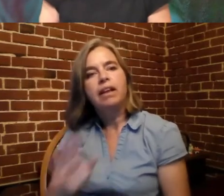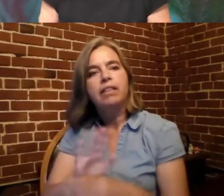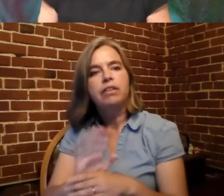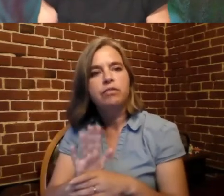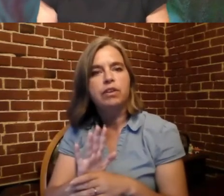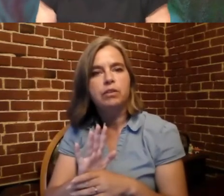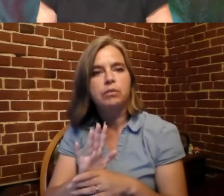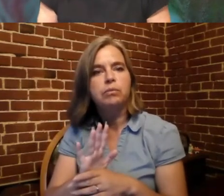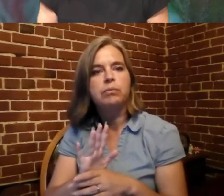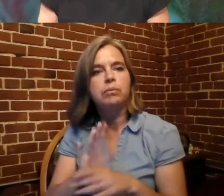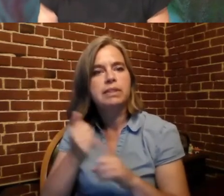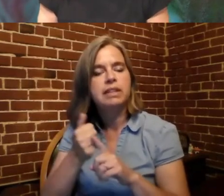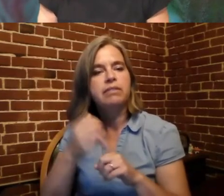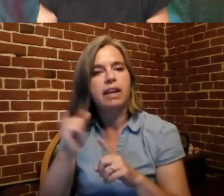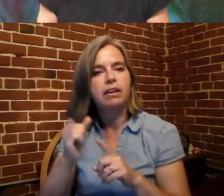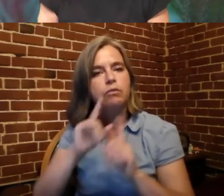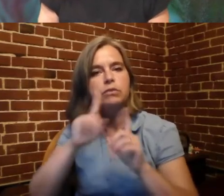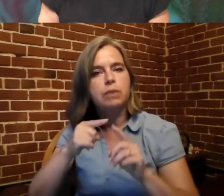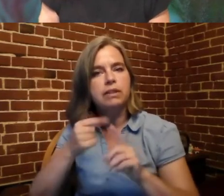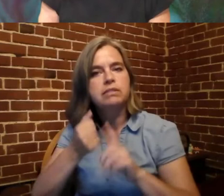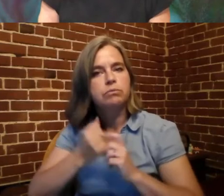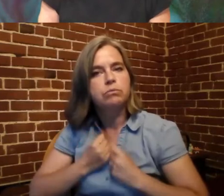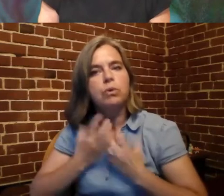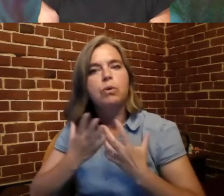poetic response to climate change. And so